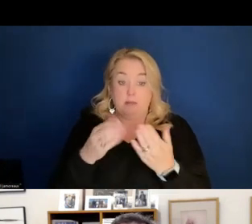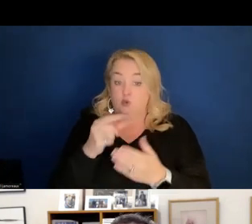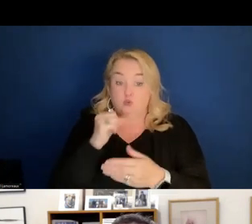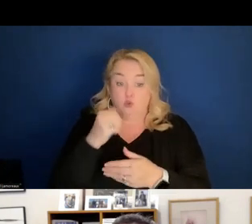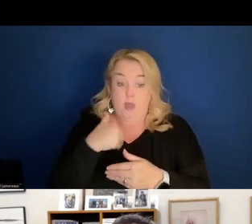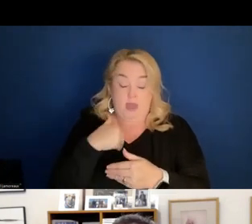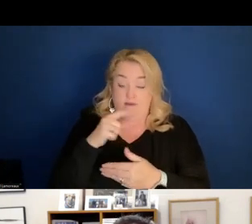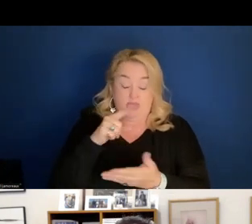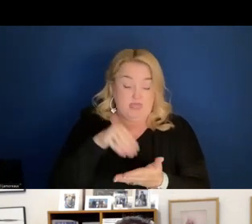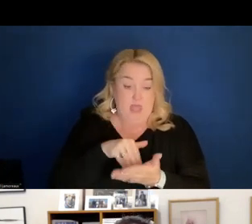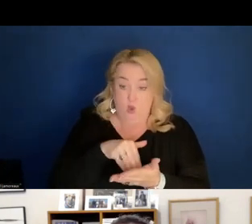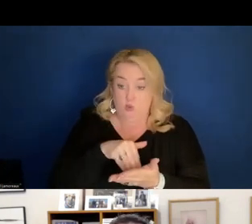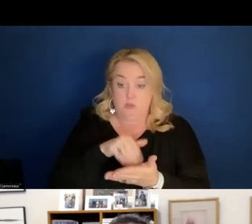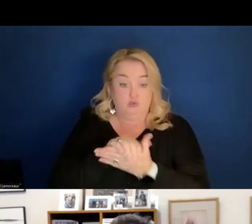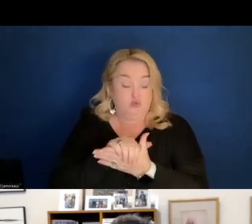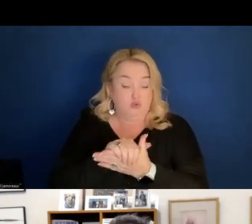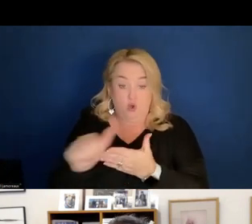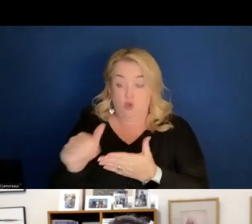of dollars